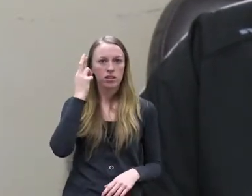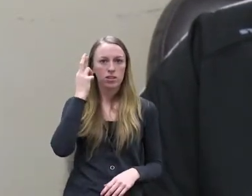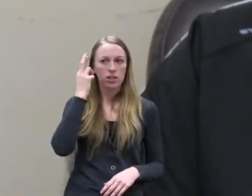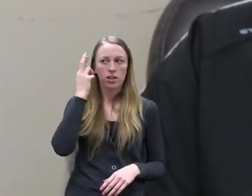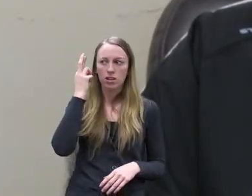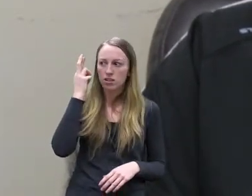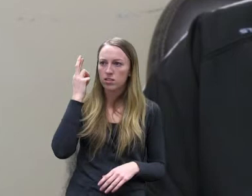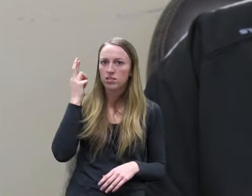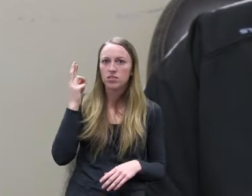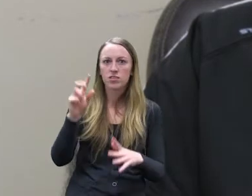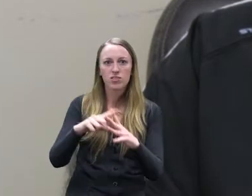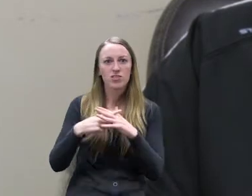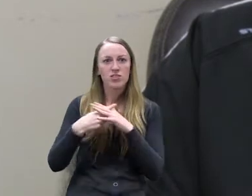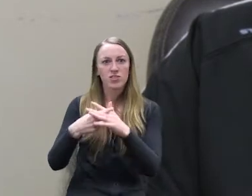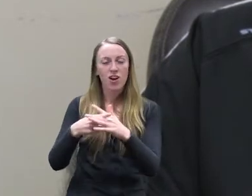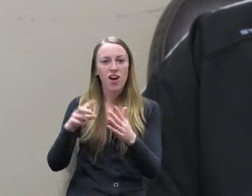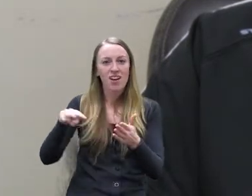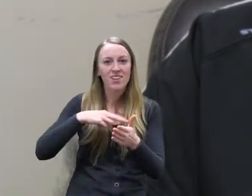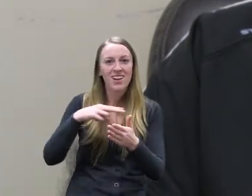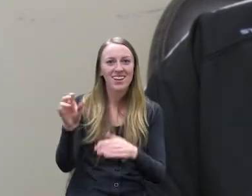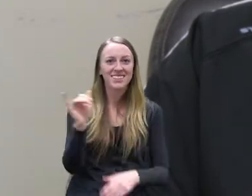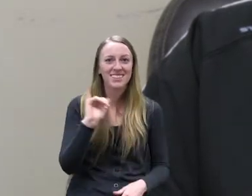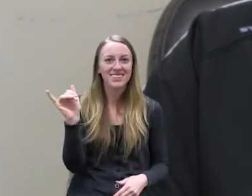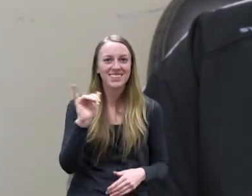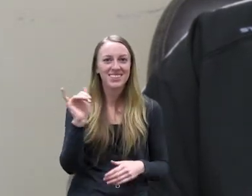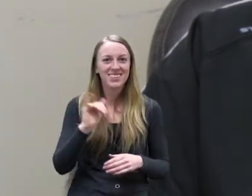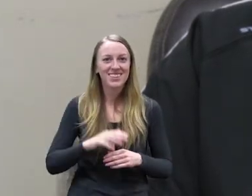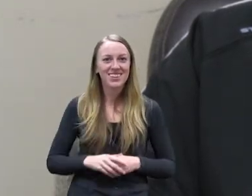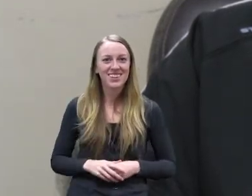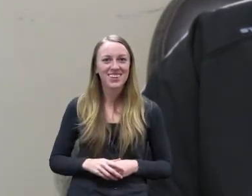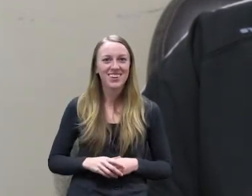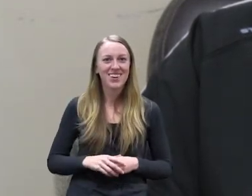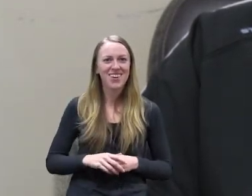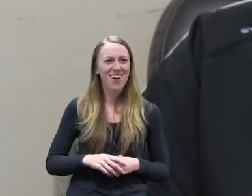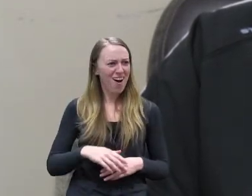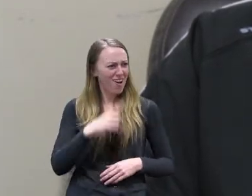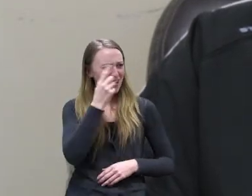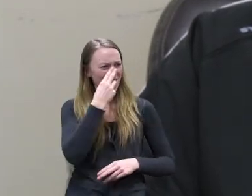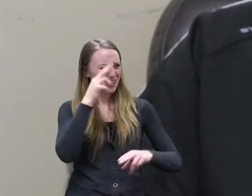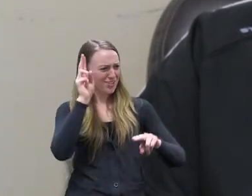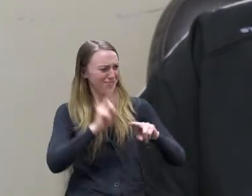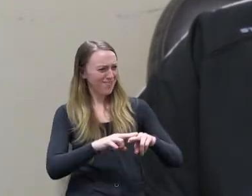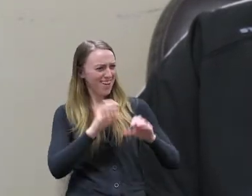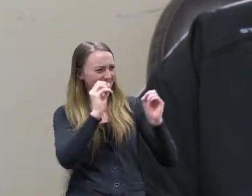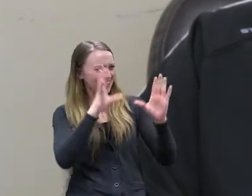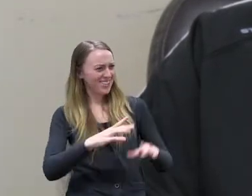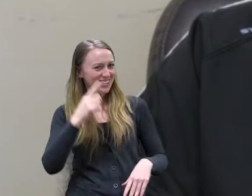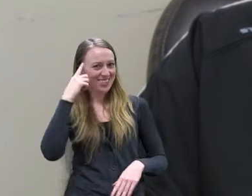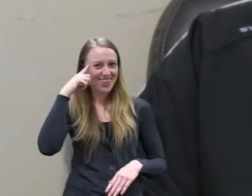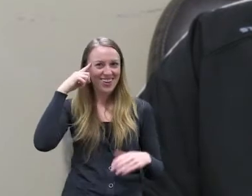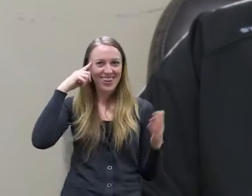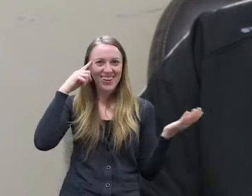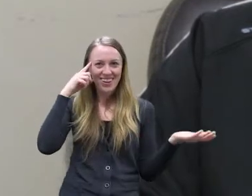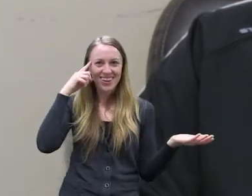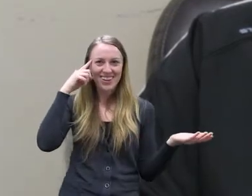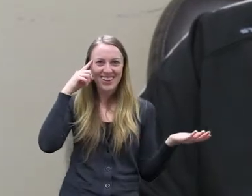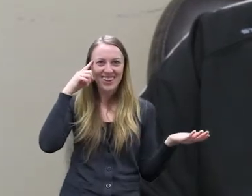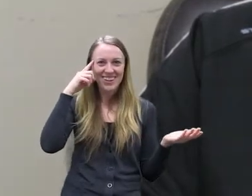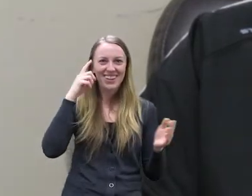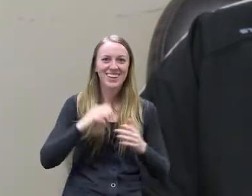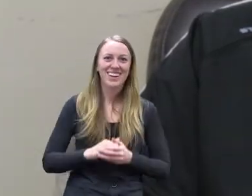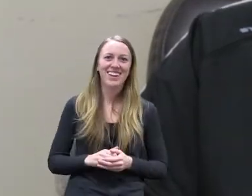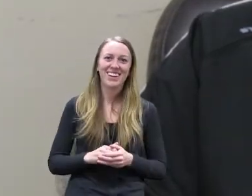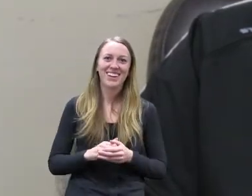started to tap, their hips started to sway. This looked fun, the teachers thought, and despite their surprises, their already